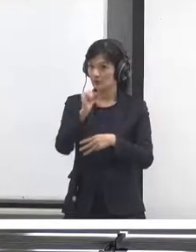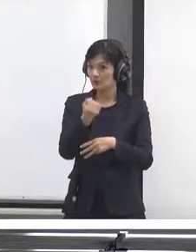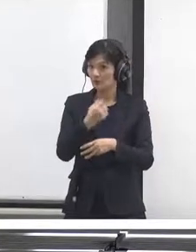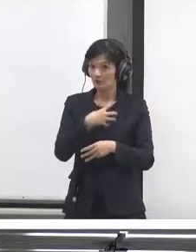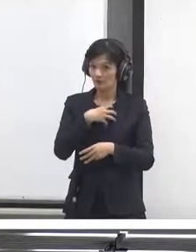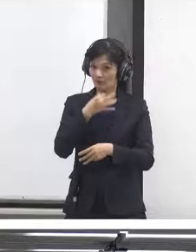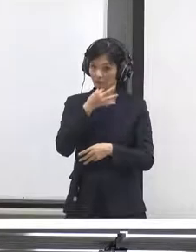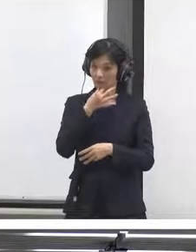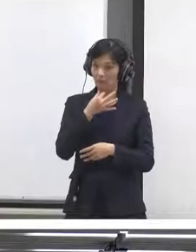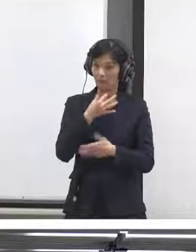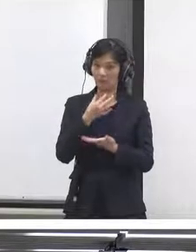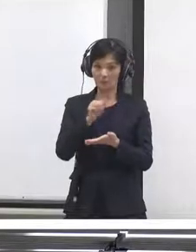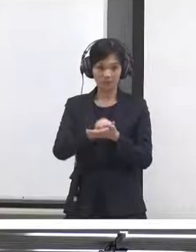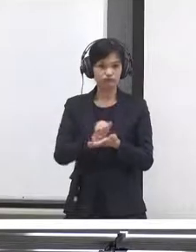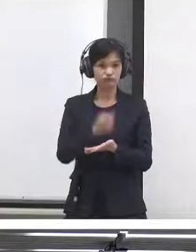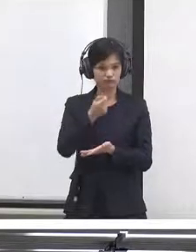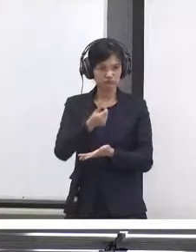later.